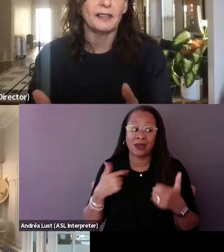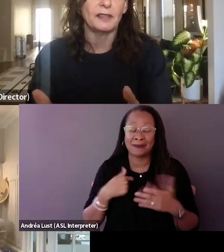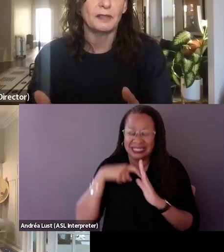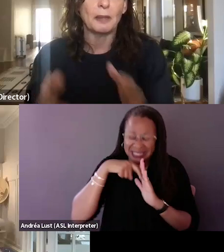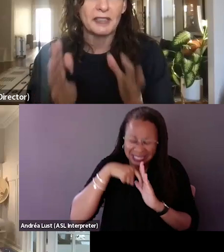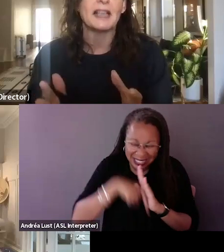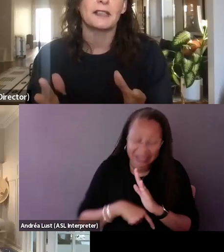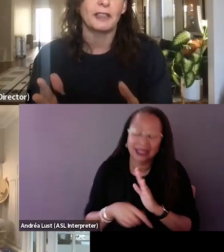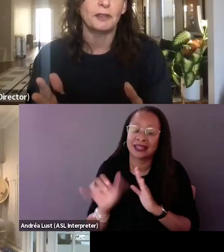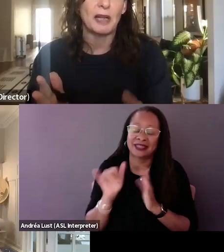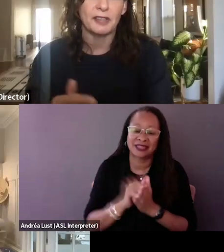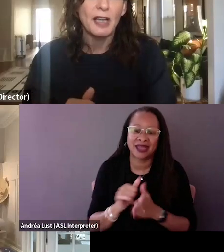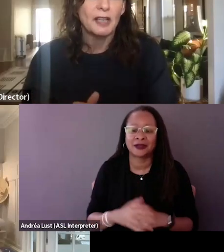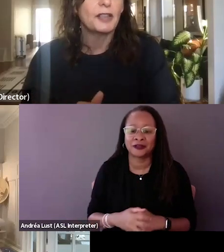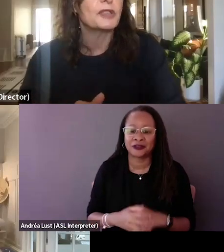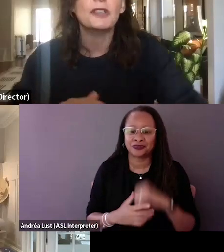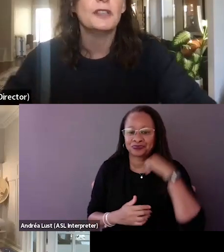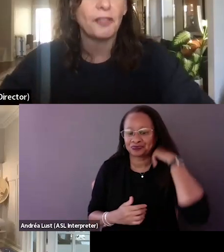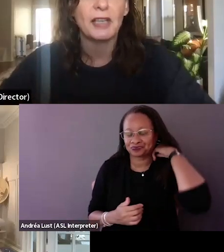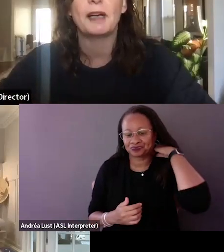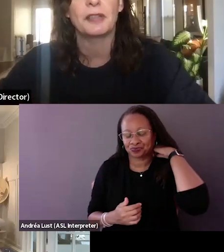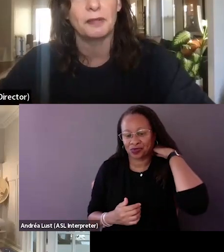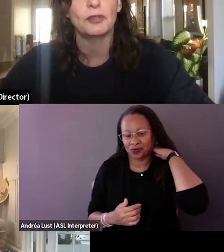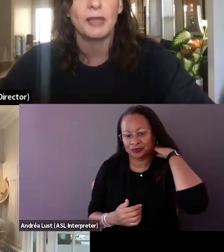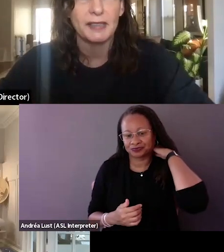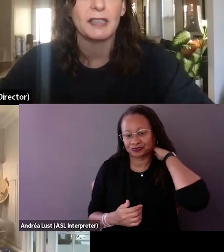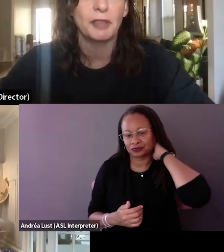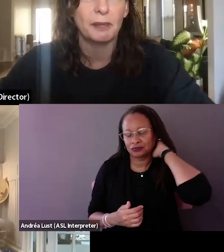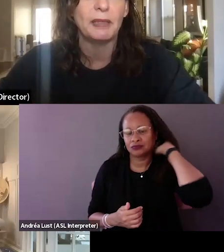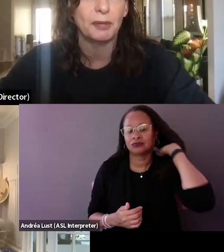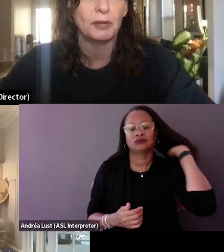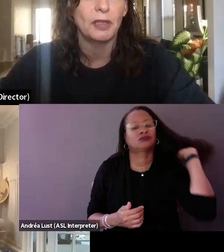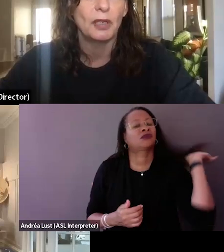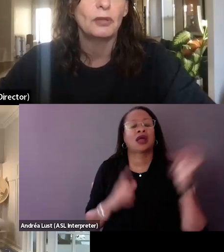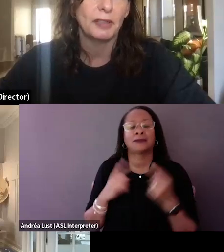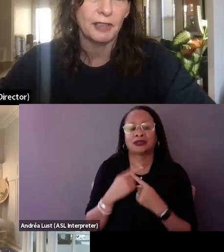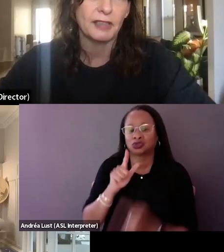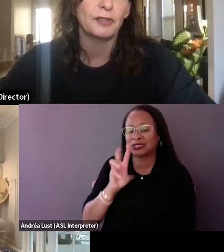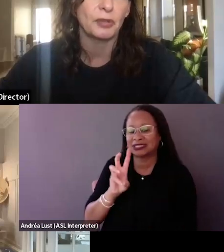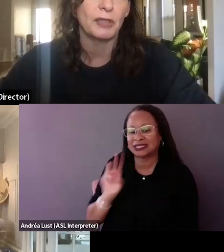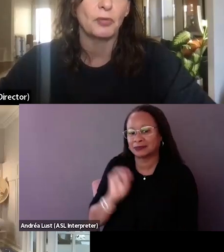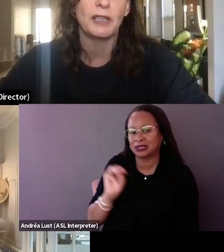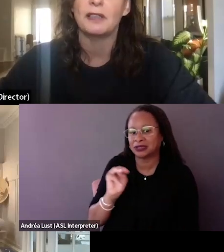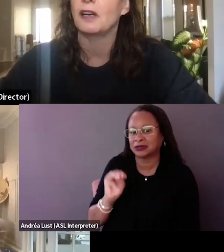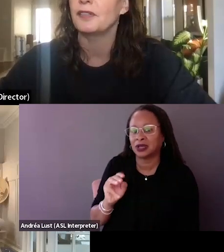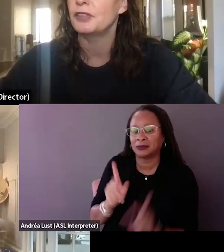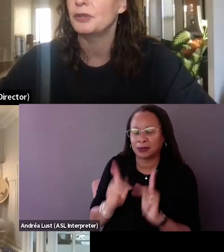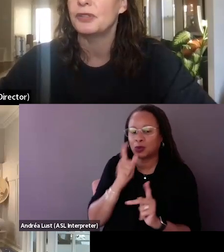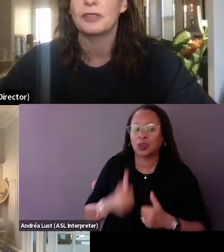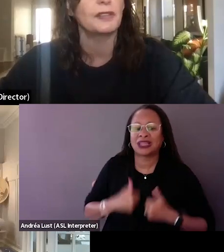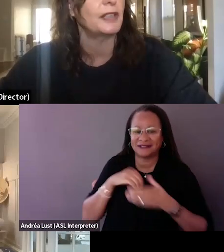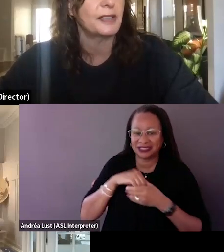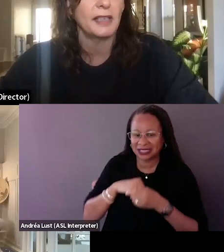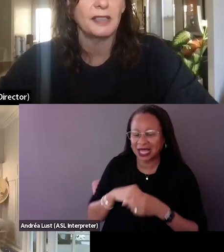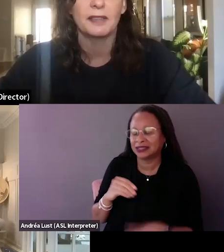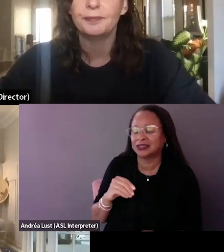like that obsessively for months, there was nothing about the 26 million people who live inside North Korea. We, on the